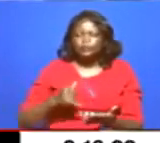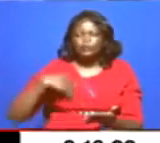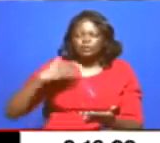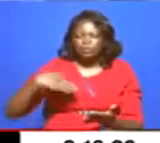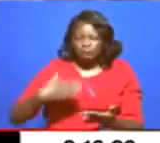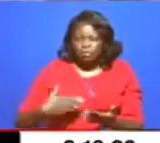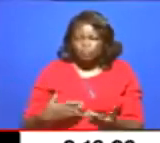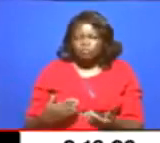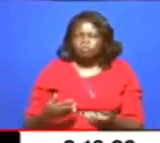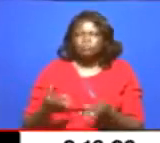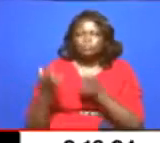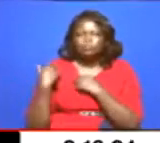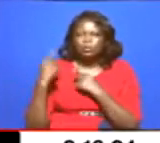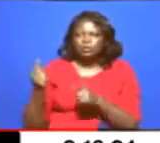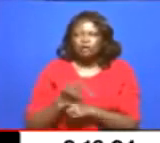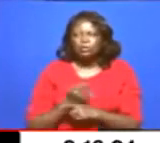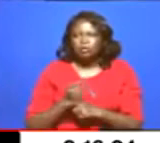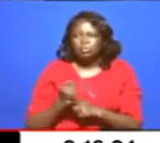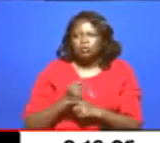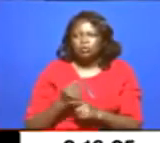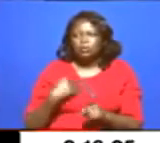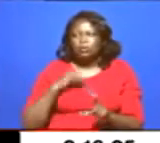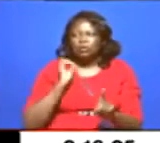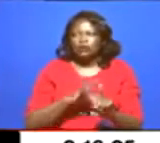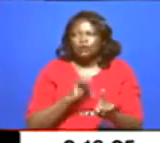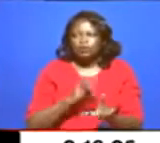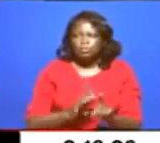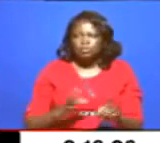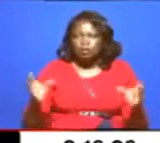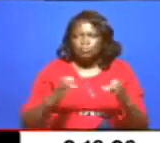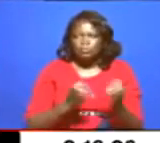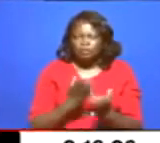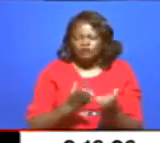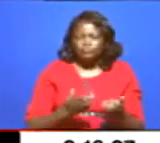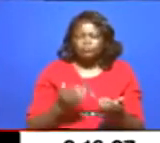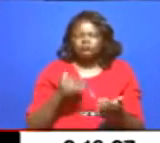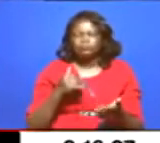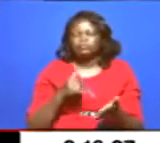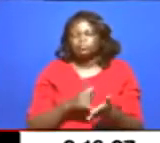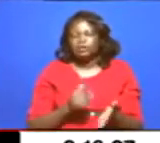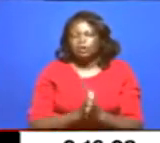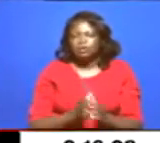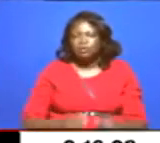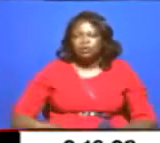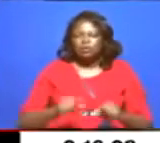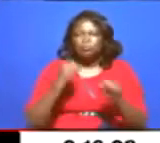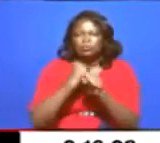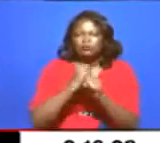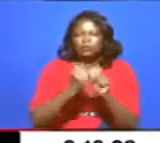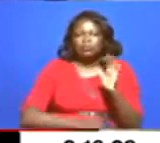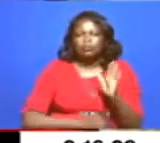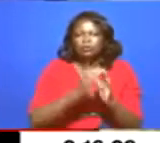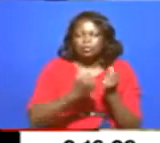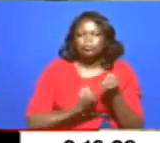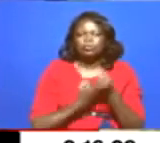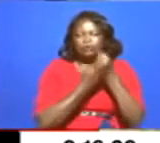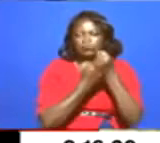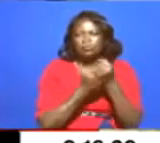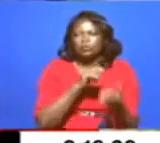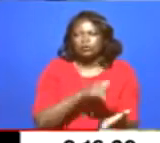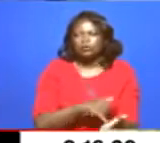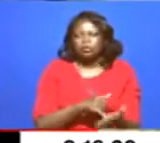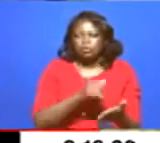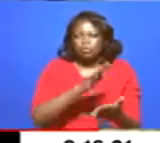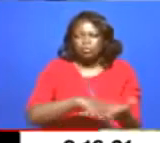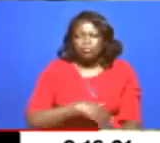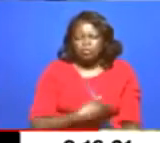responsive training, hands-on mentorship, community service engagement, and continuous career development support, including